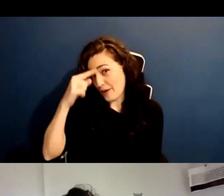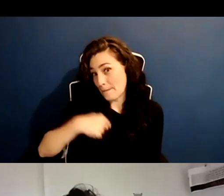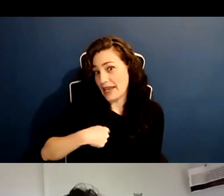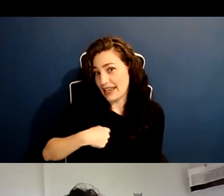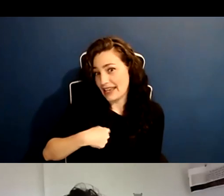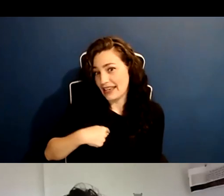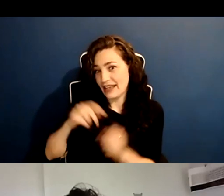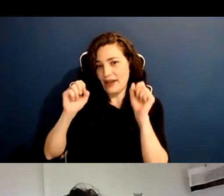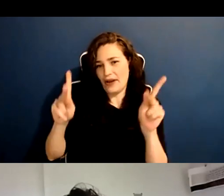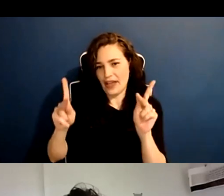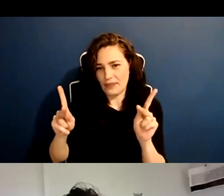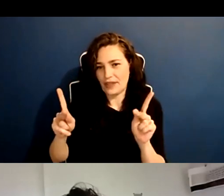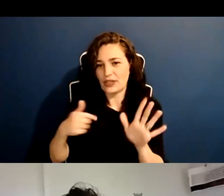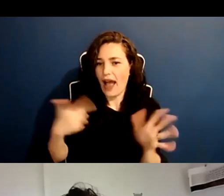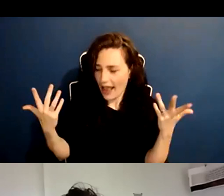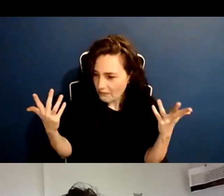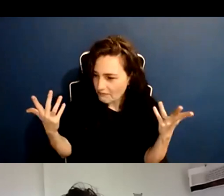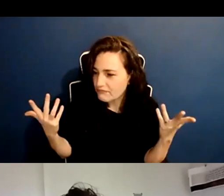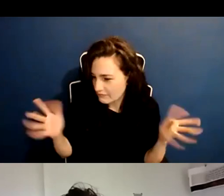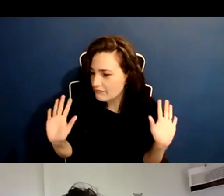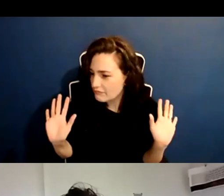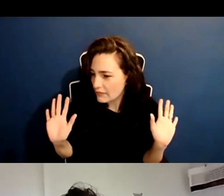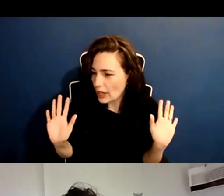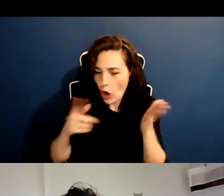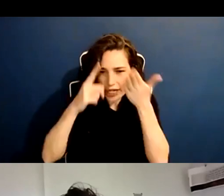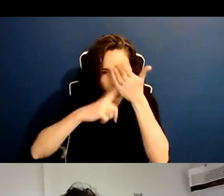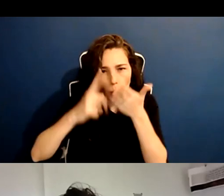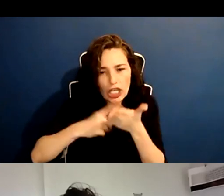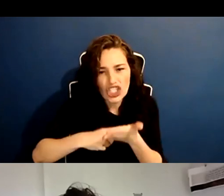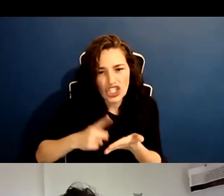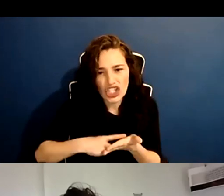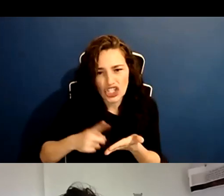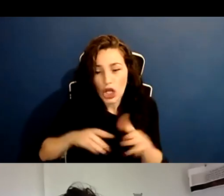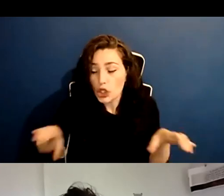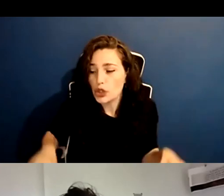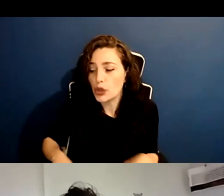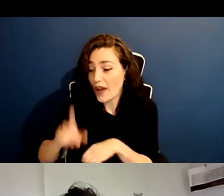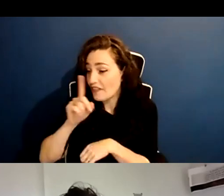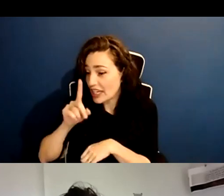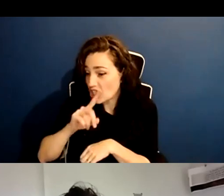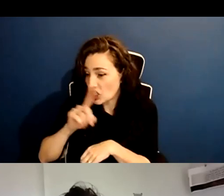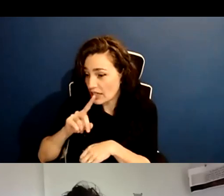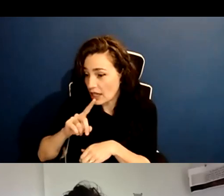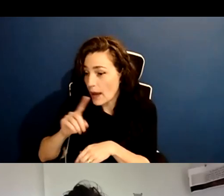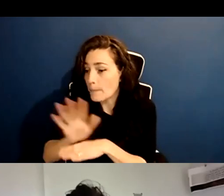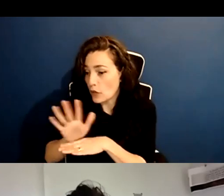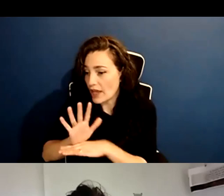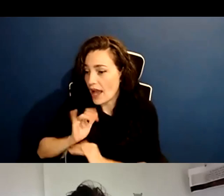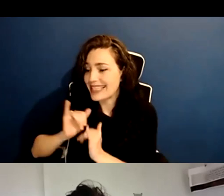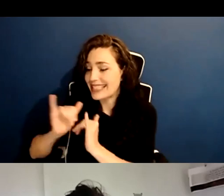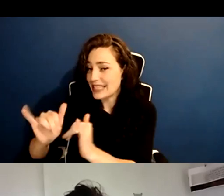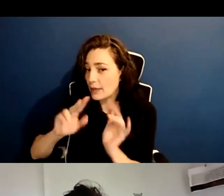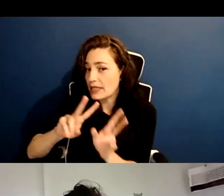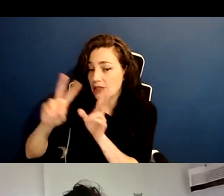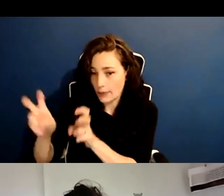So I had actually been like researching to do a fiction film on the same subject, right? So I just got rights to Ngugi wa Thiong'o's